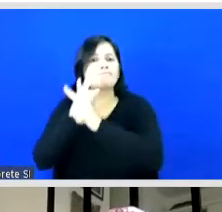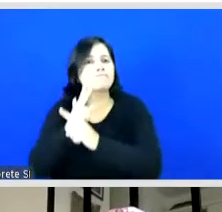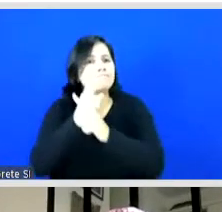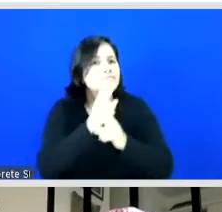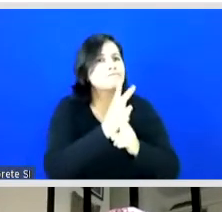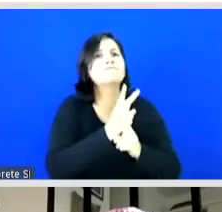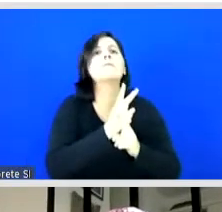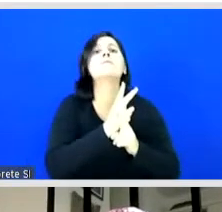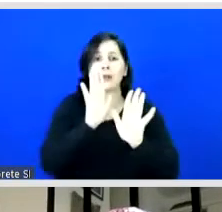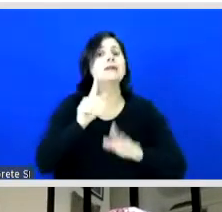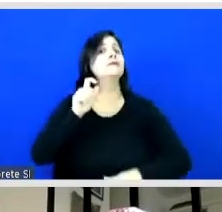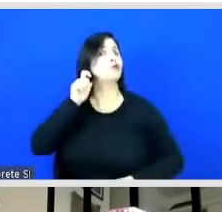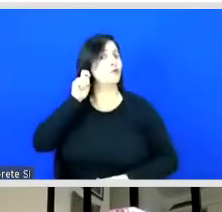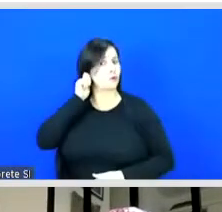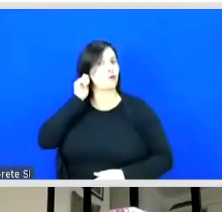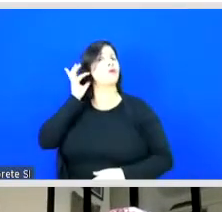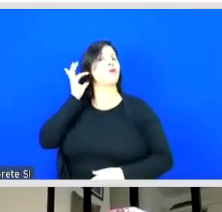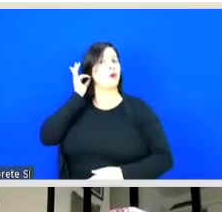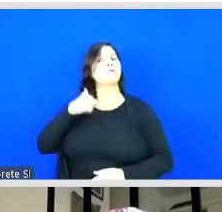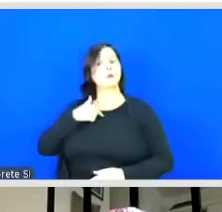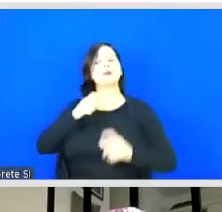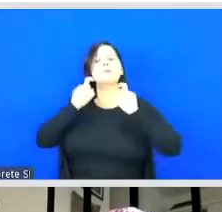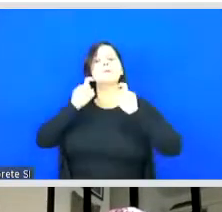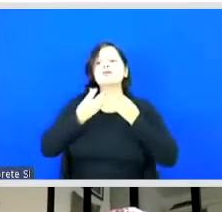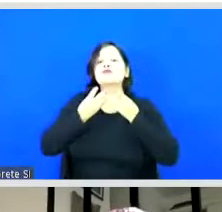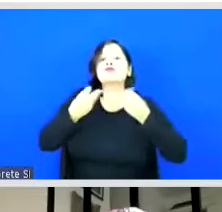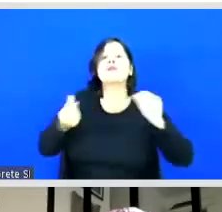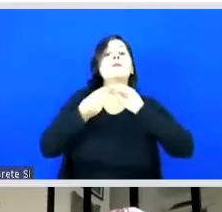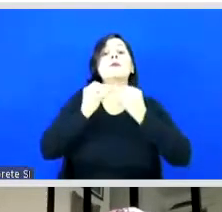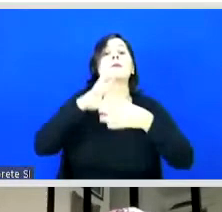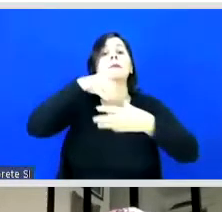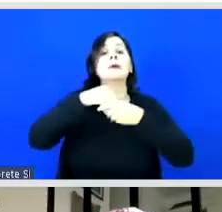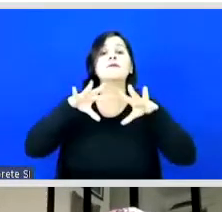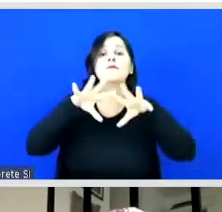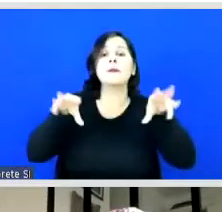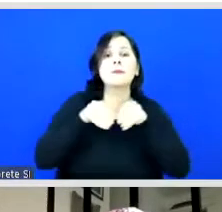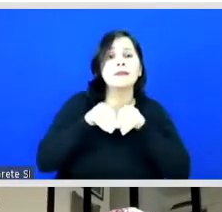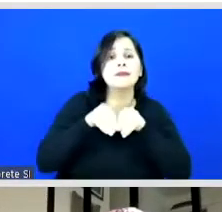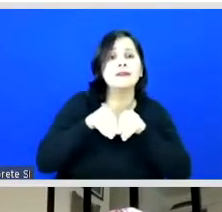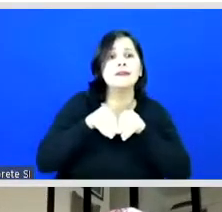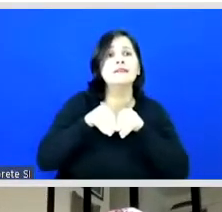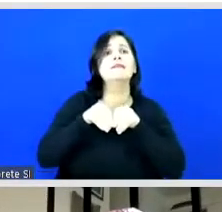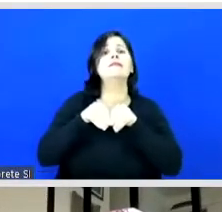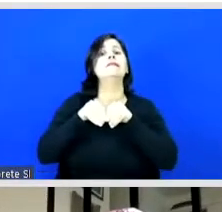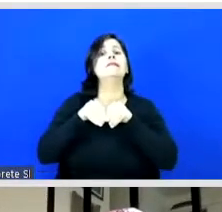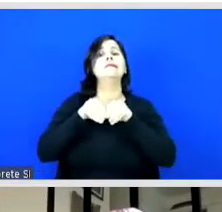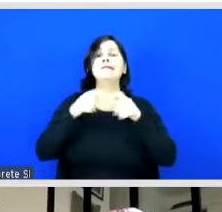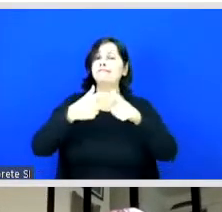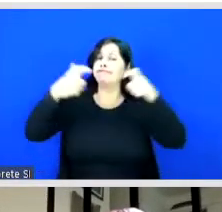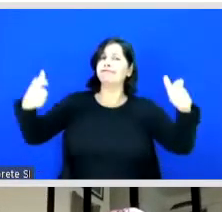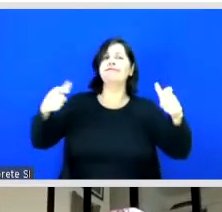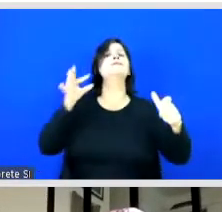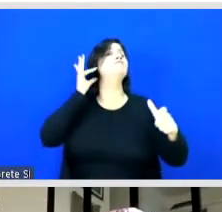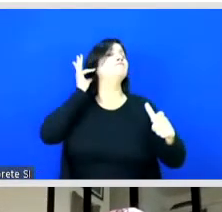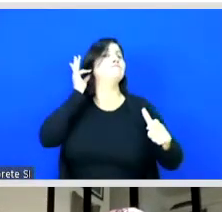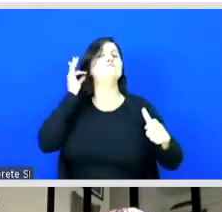small scale farmers, who are fisher folks, and who are nomadic women like me and Hindu, who comes from the pastoral areas, and